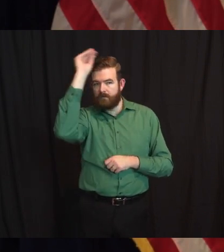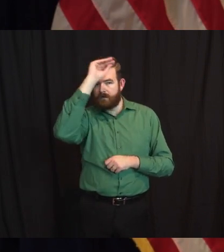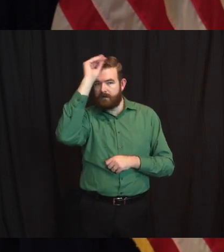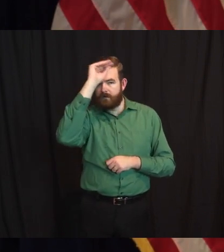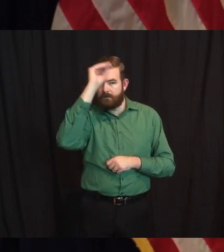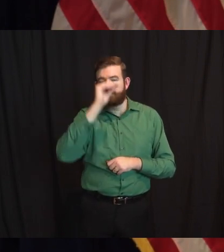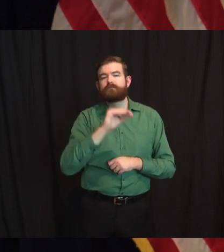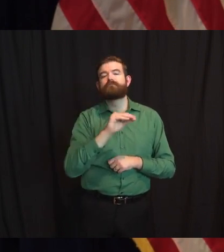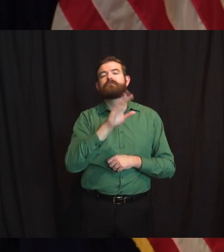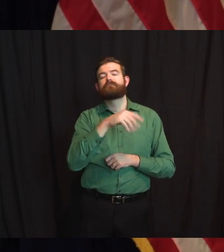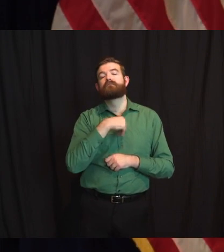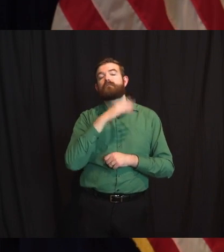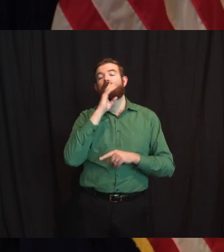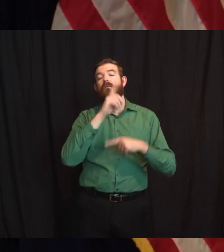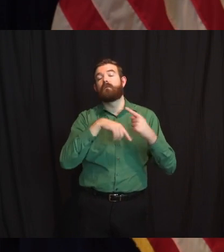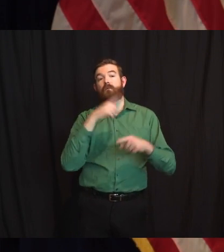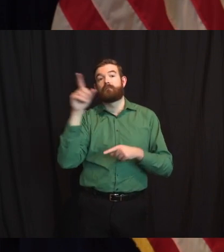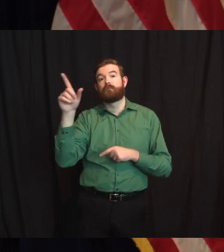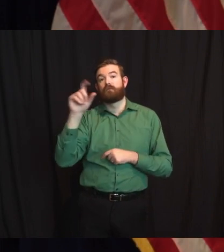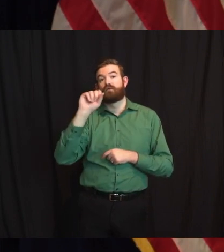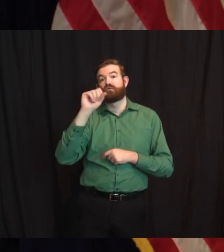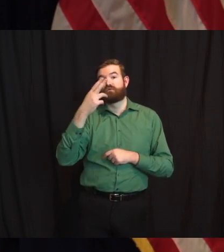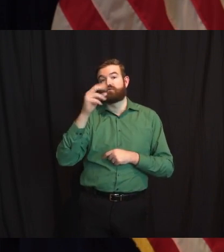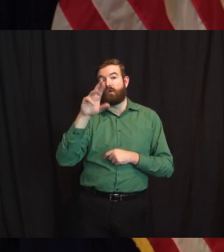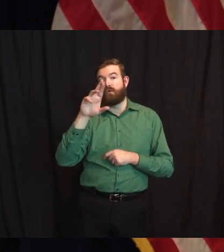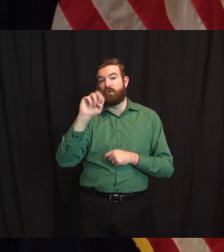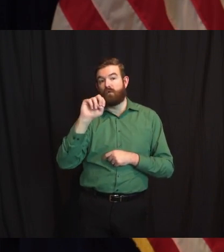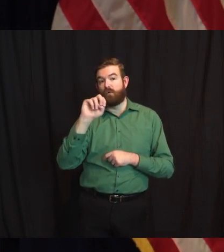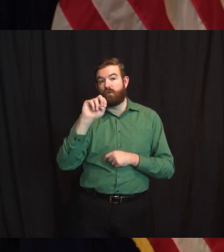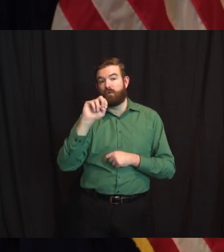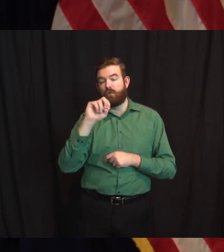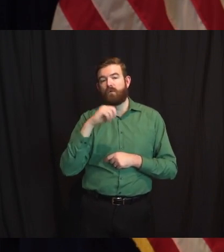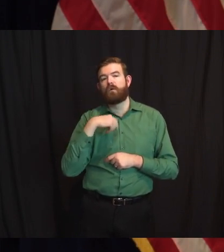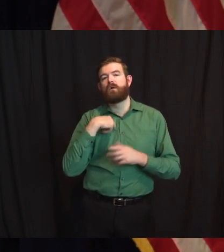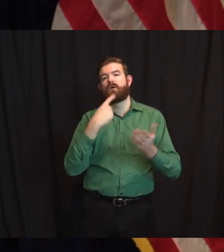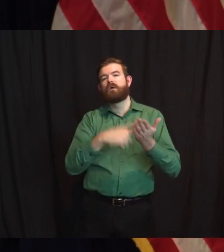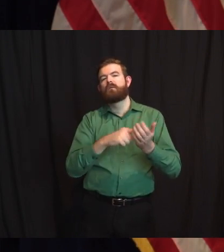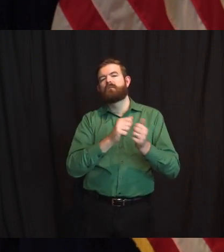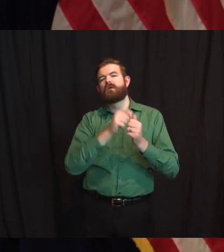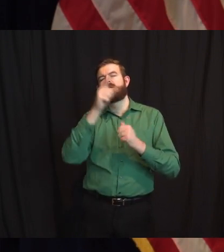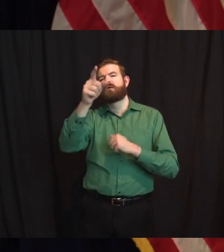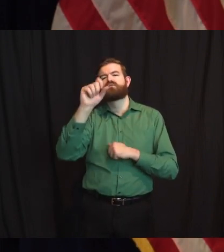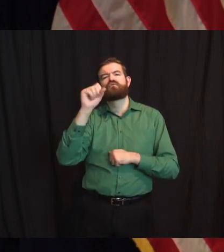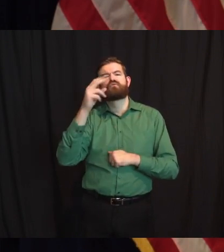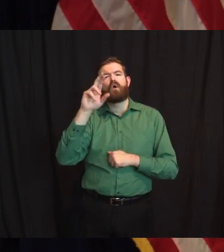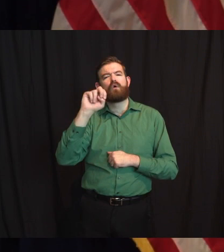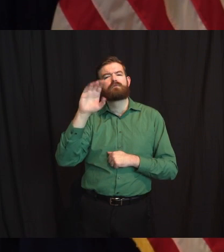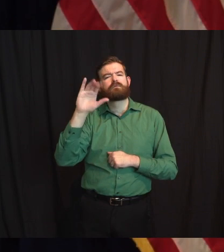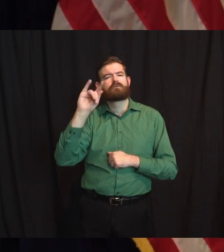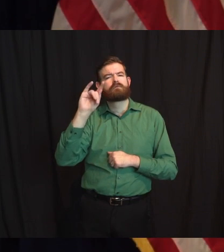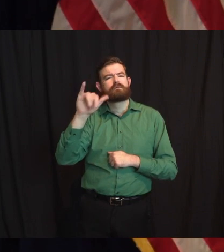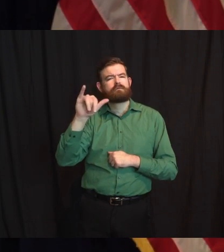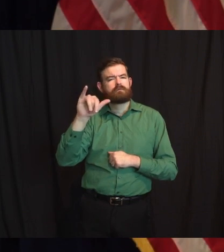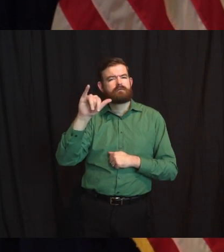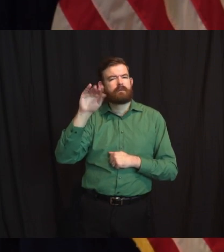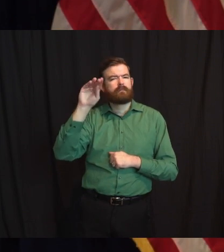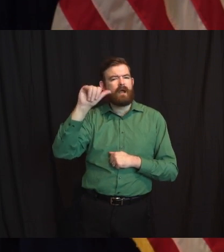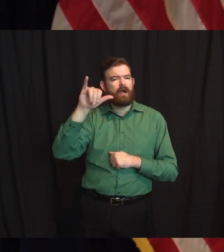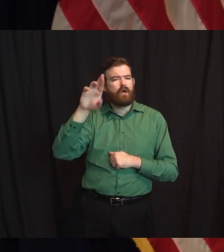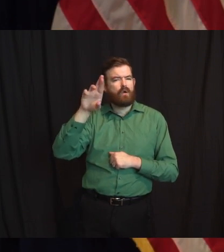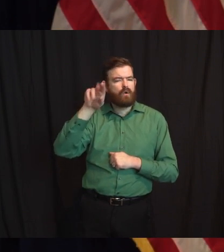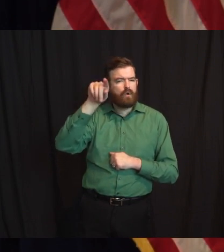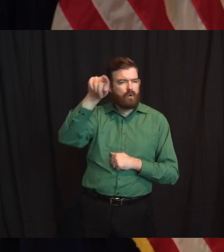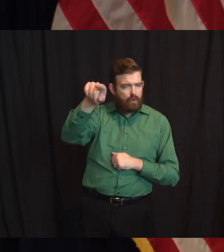Shore mayors, and John Moore was on that call, and he's doing a great job in Asbury Park, but when we speak to